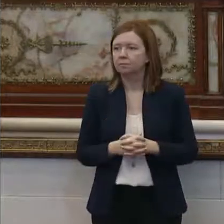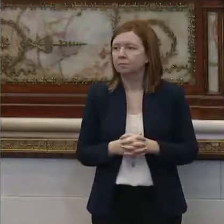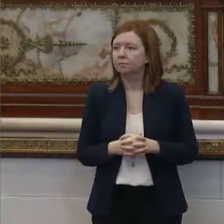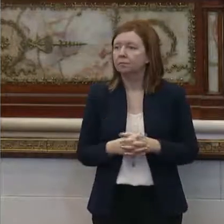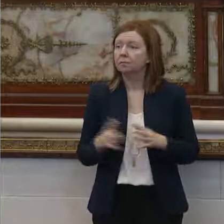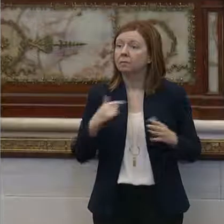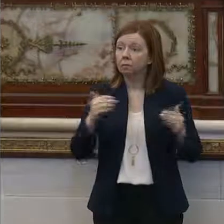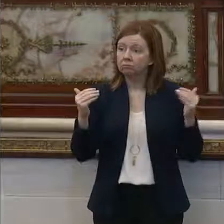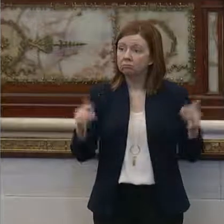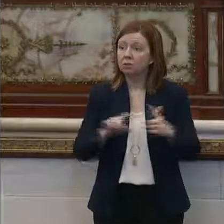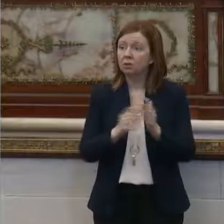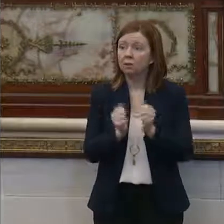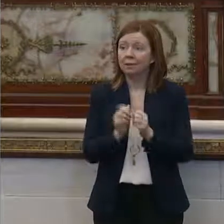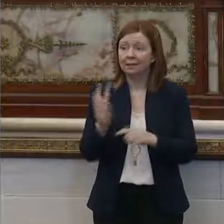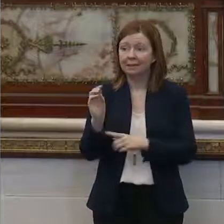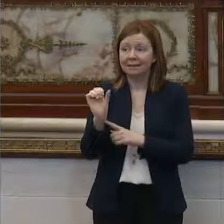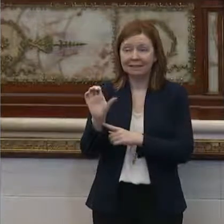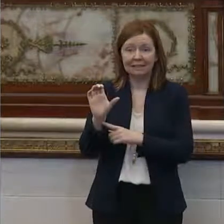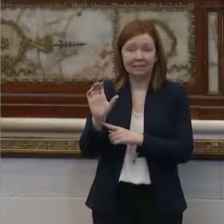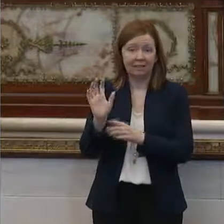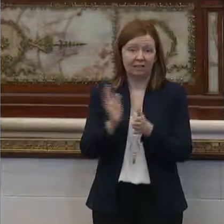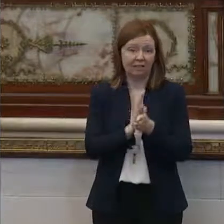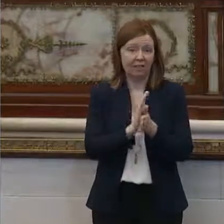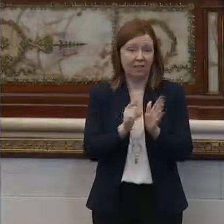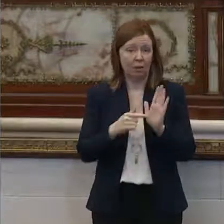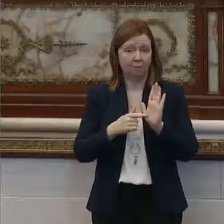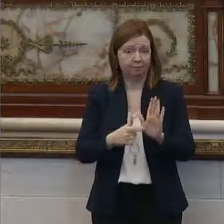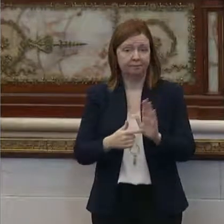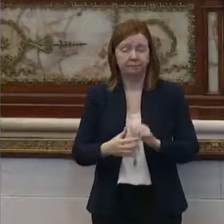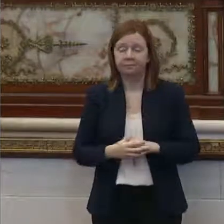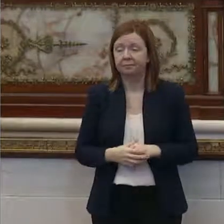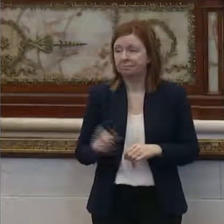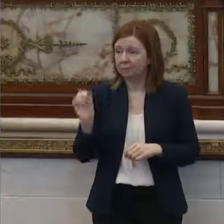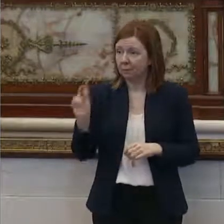And we're going to start with a 60-second video. Okay.